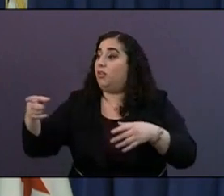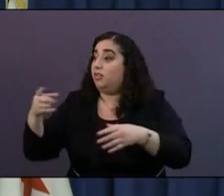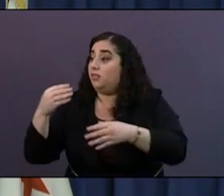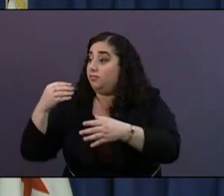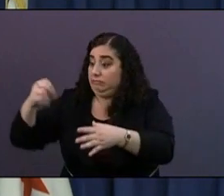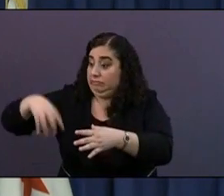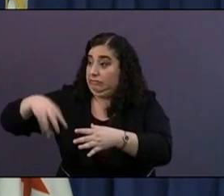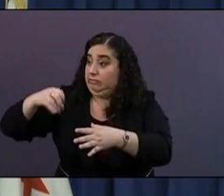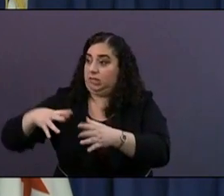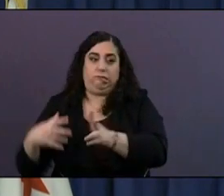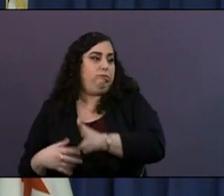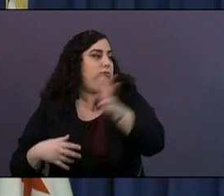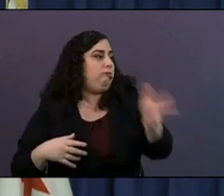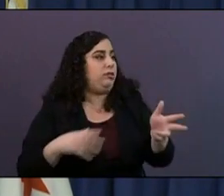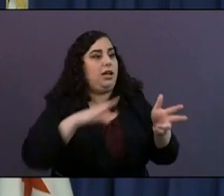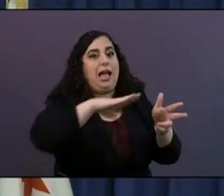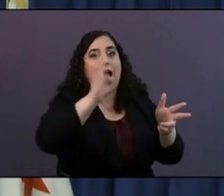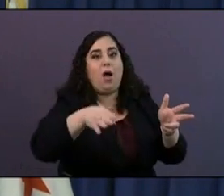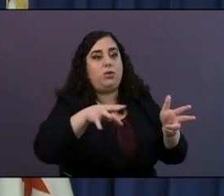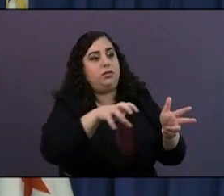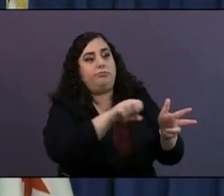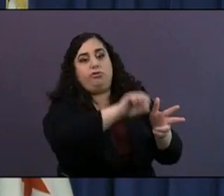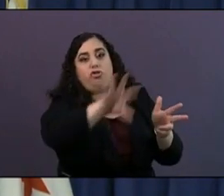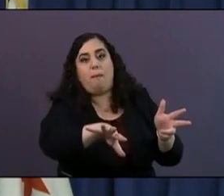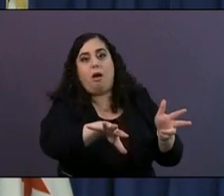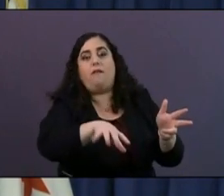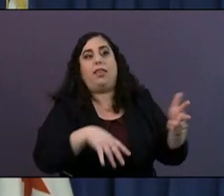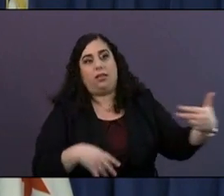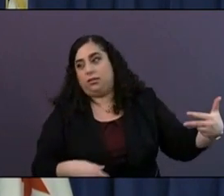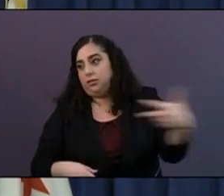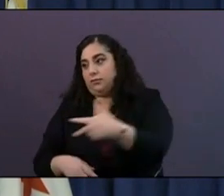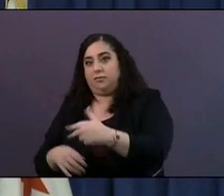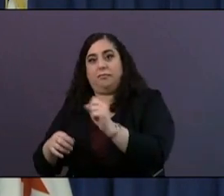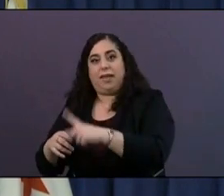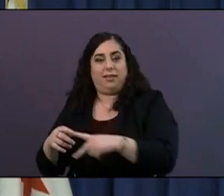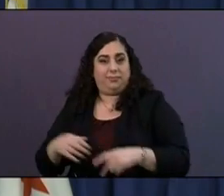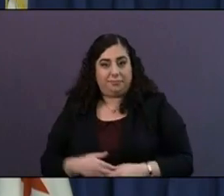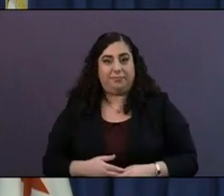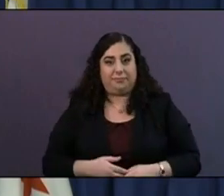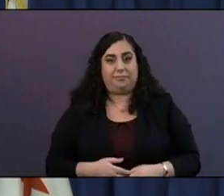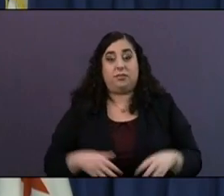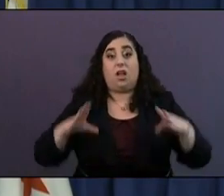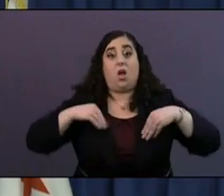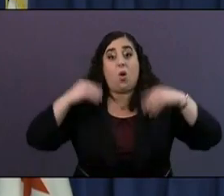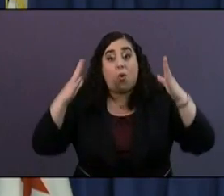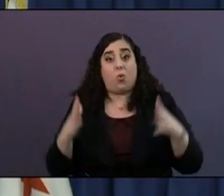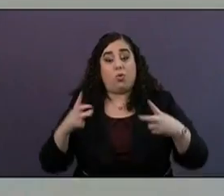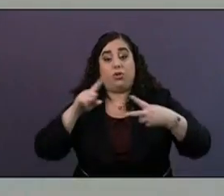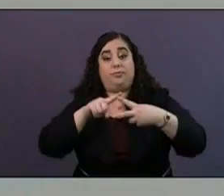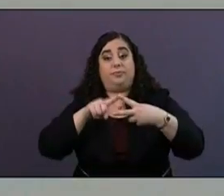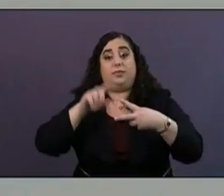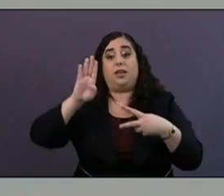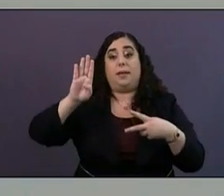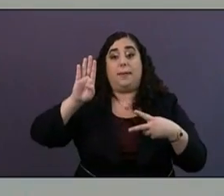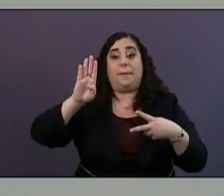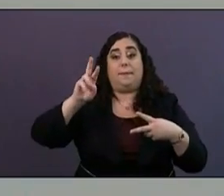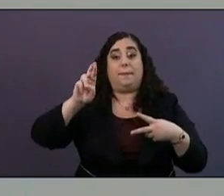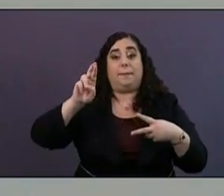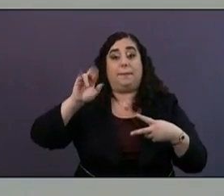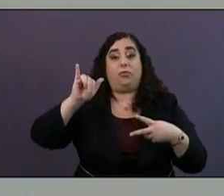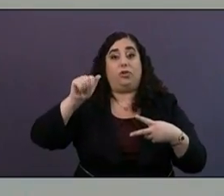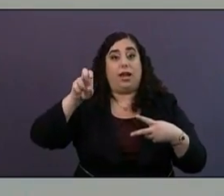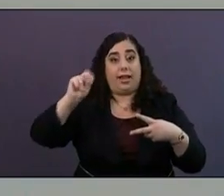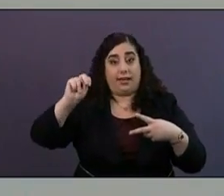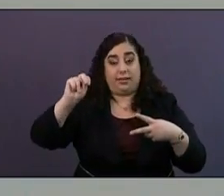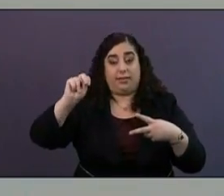and Anderson, wanted to show their support for their fellow hospitality workers. So they donated more than